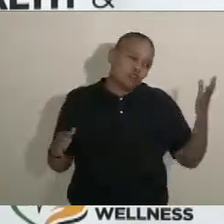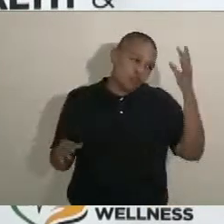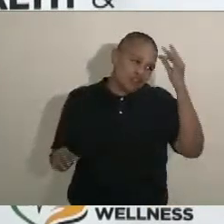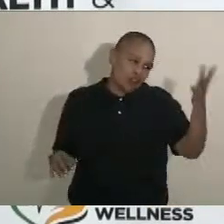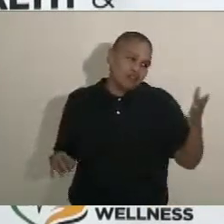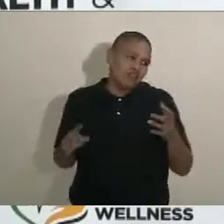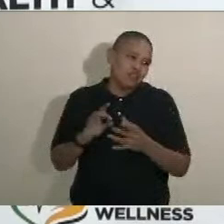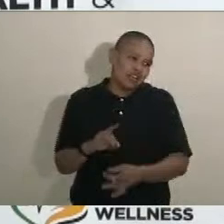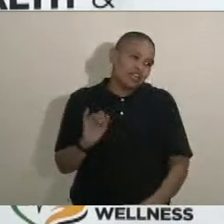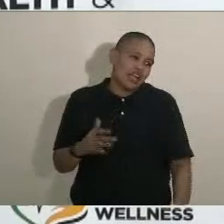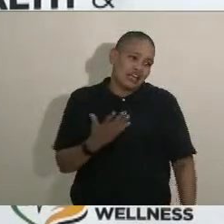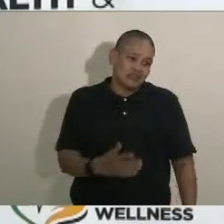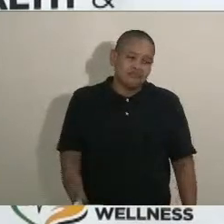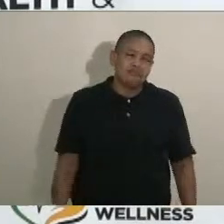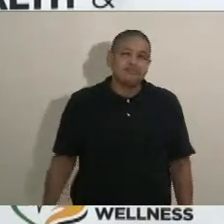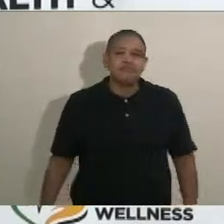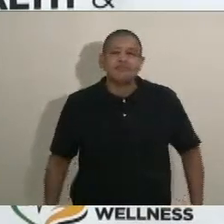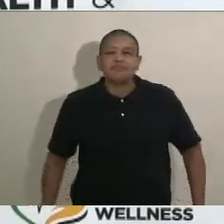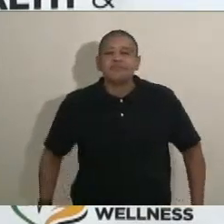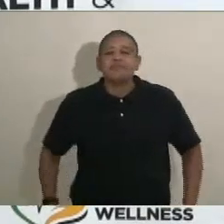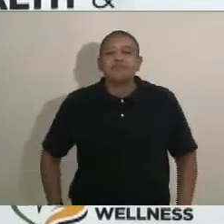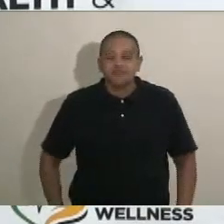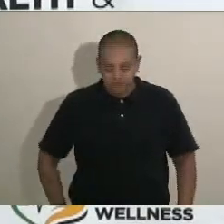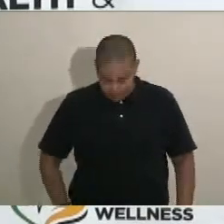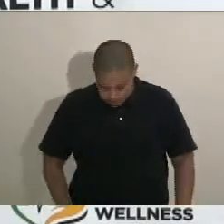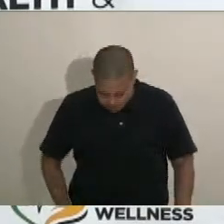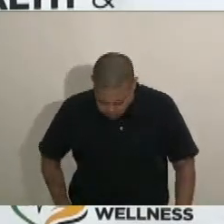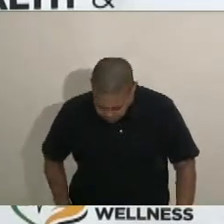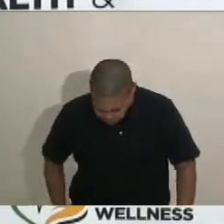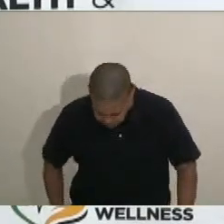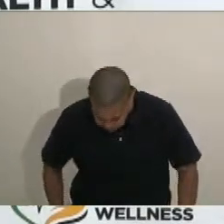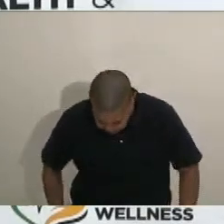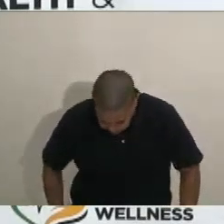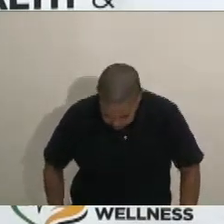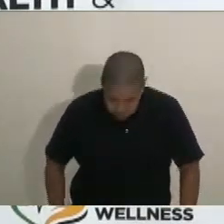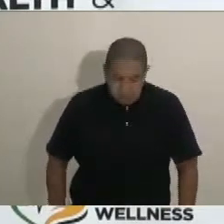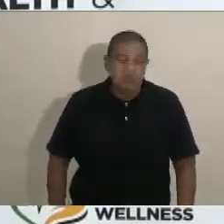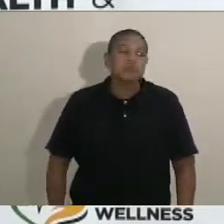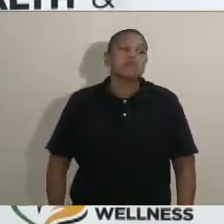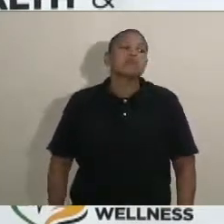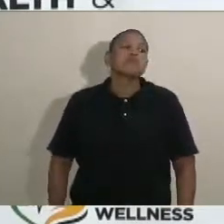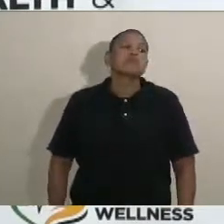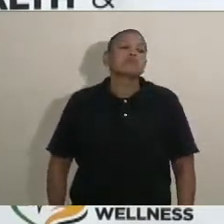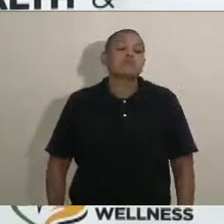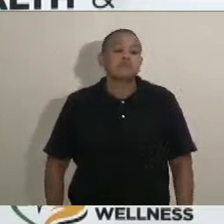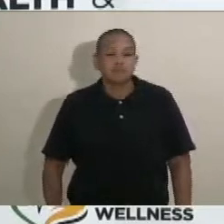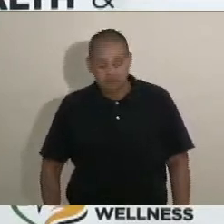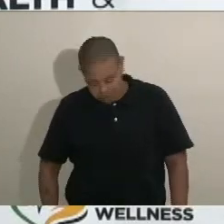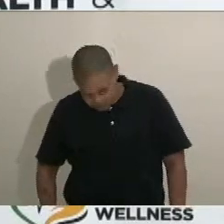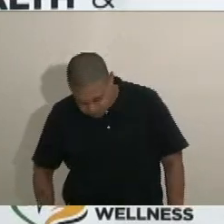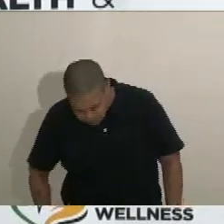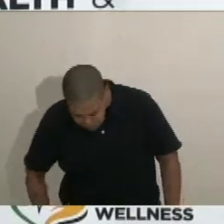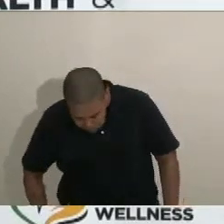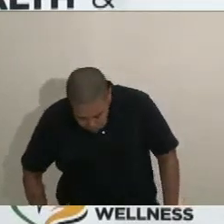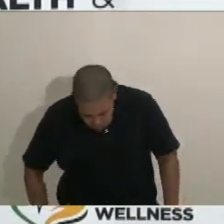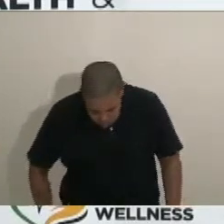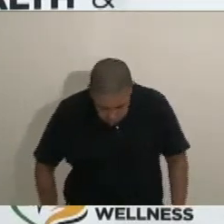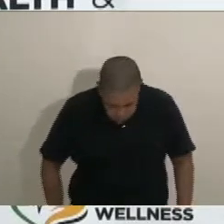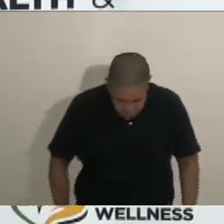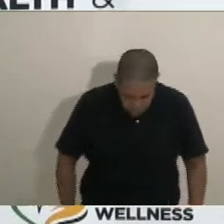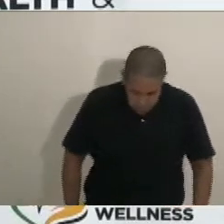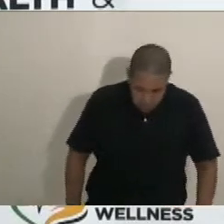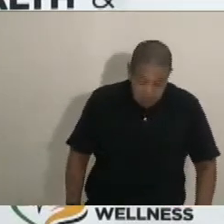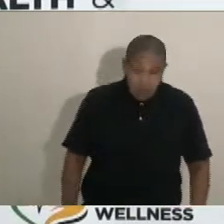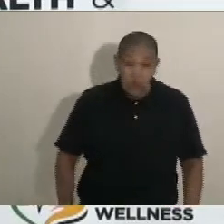she, or what are her technocrats telling her? Okay, Thanks. so we are